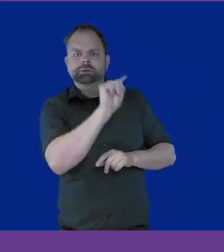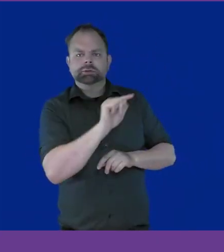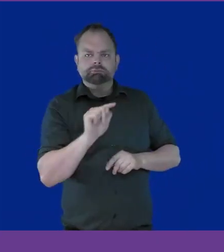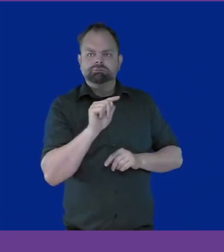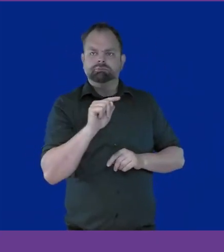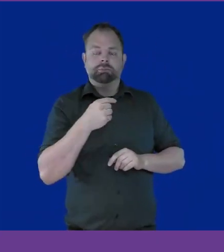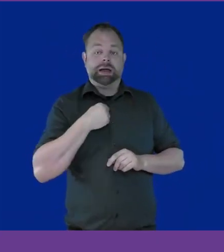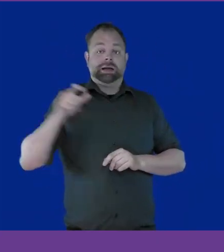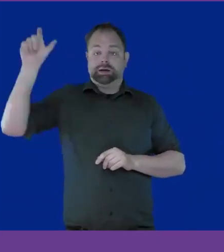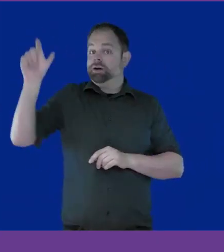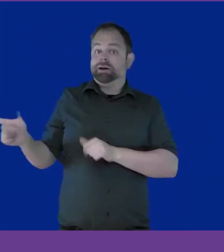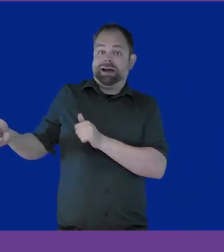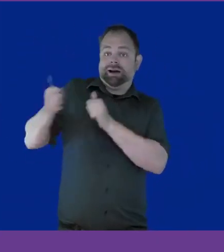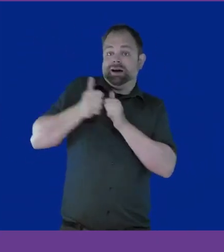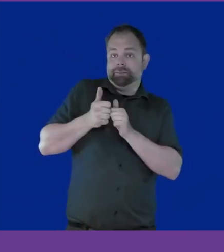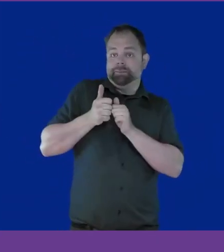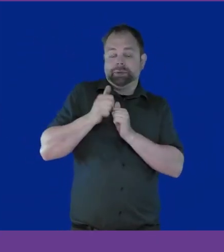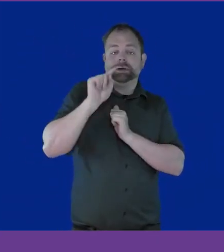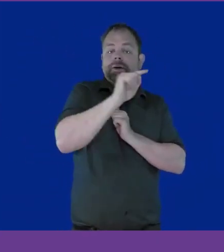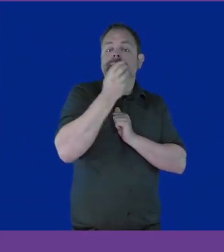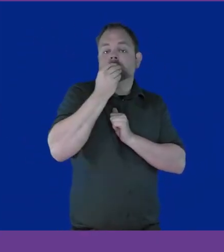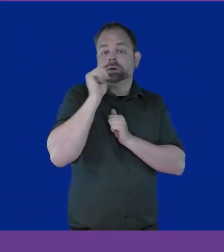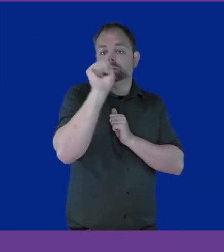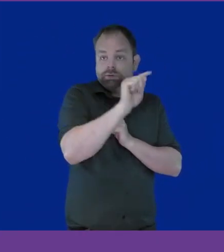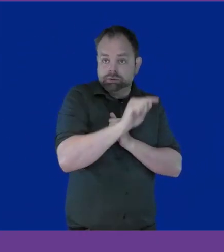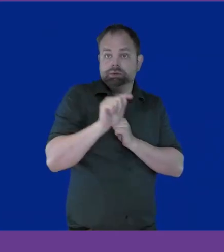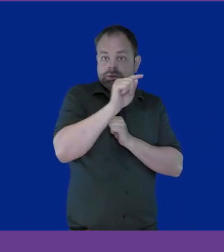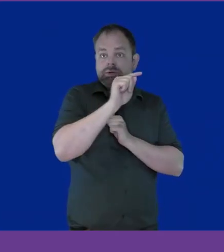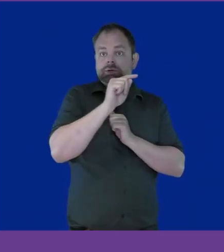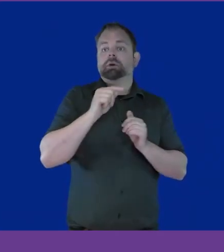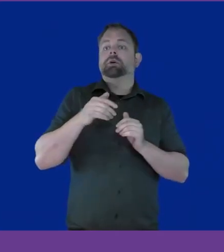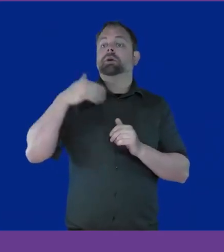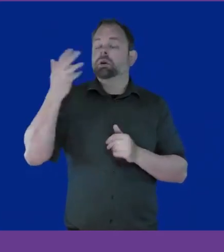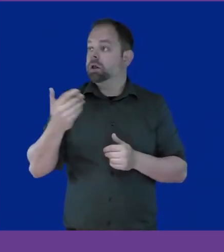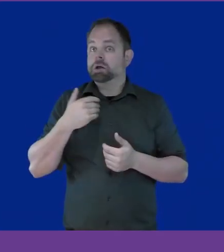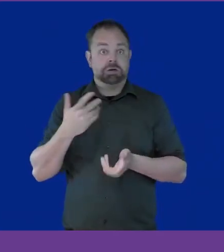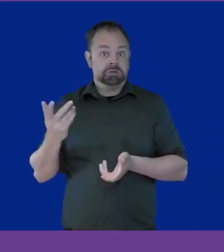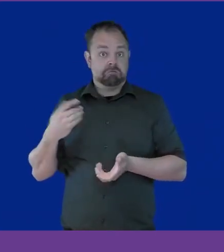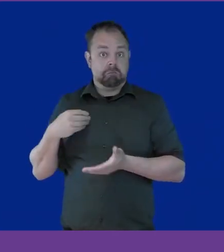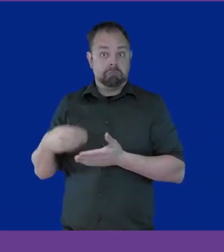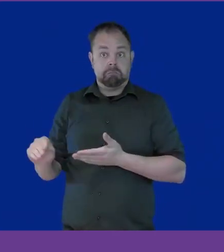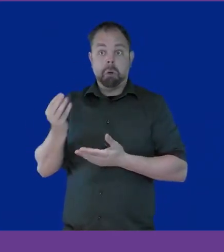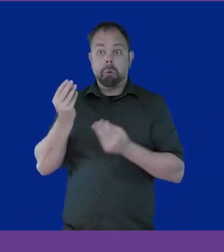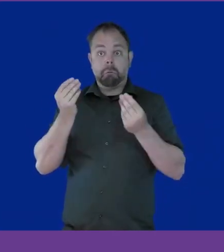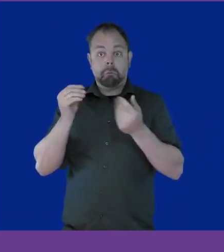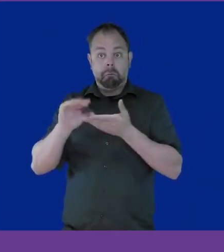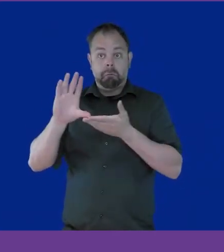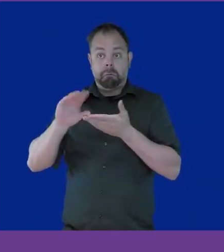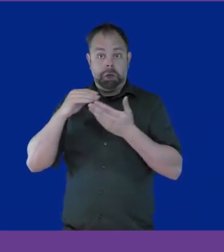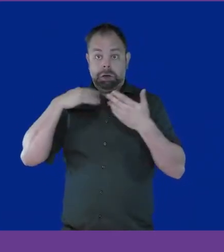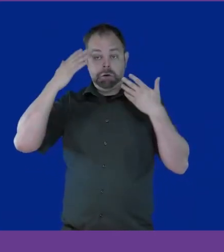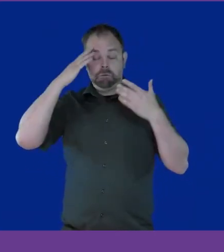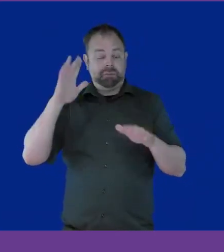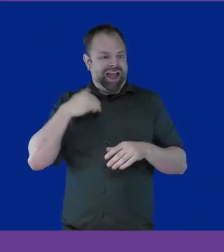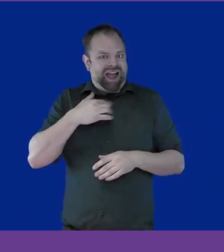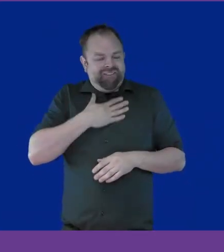there's an easy way to solve how to use a entering of a PIN on a payment terminal. I think